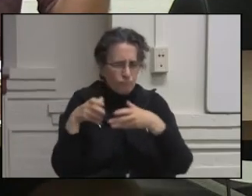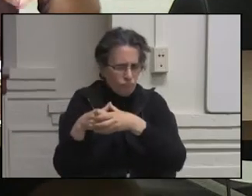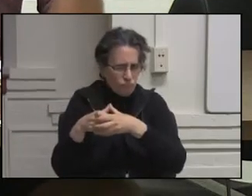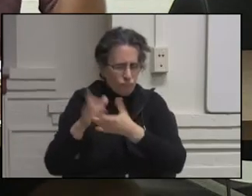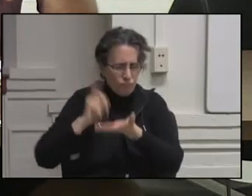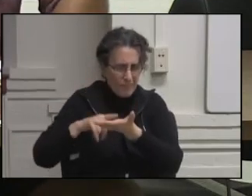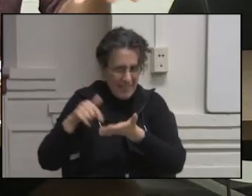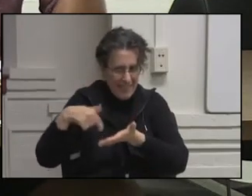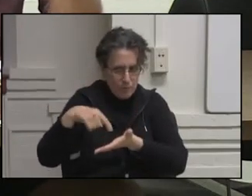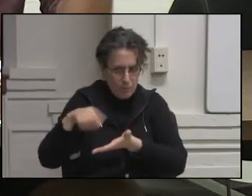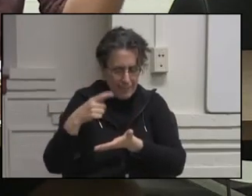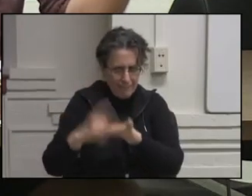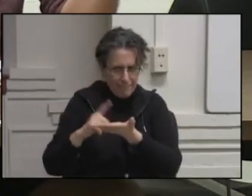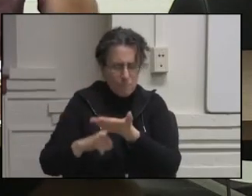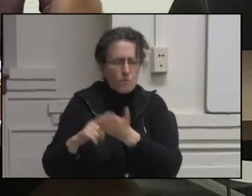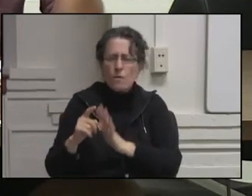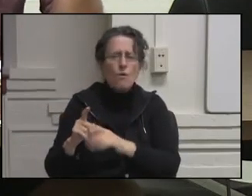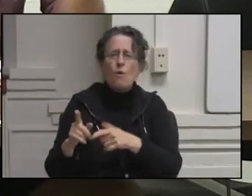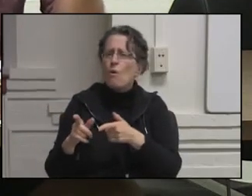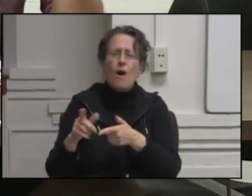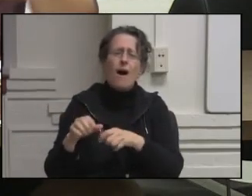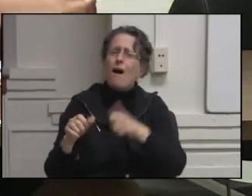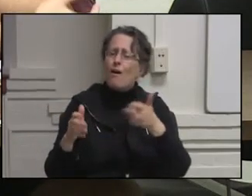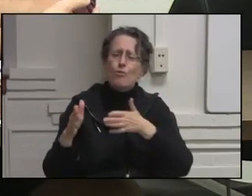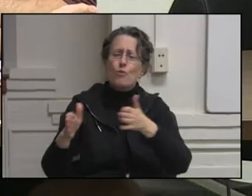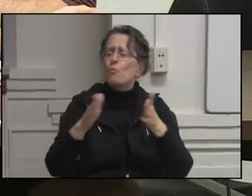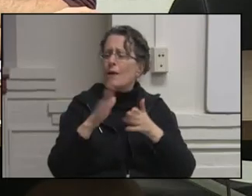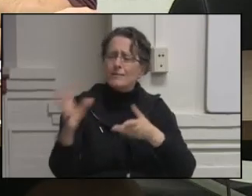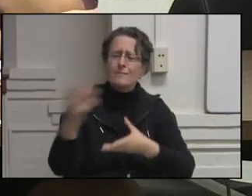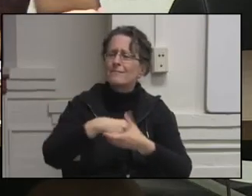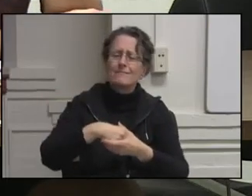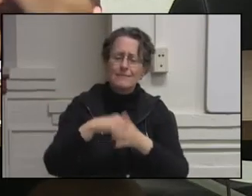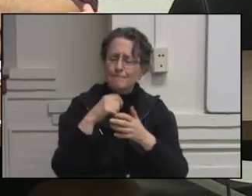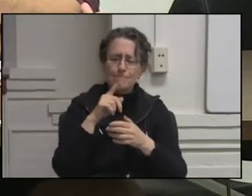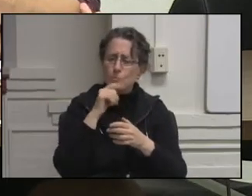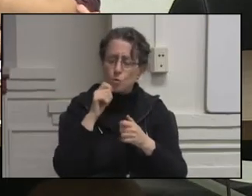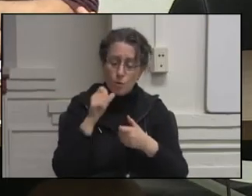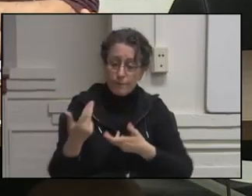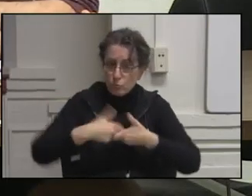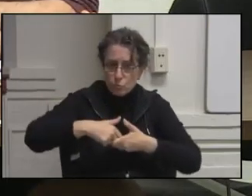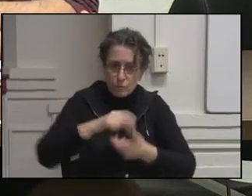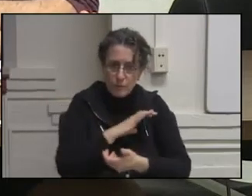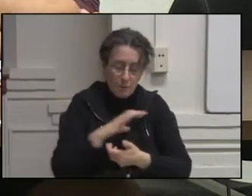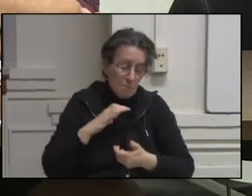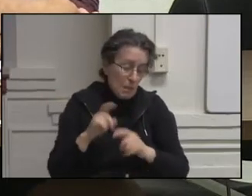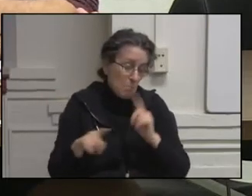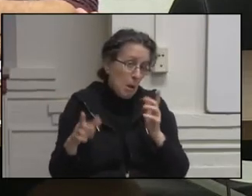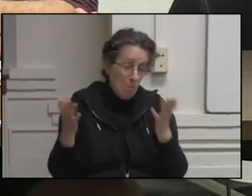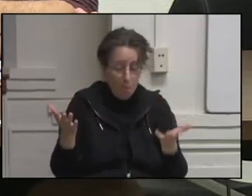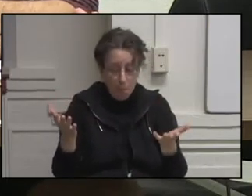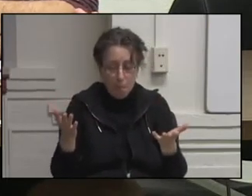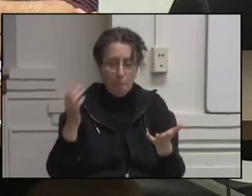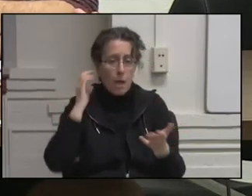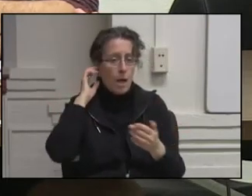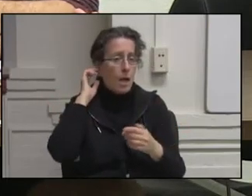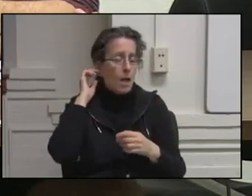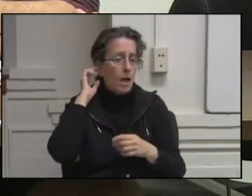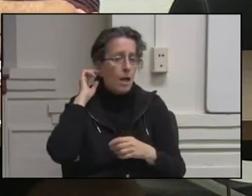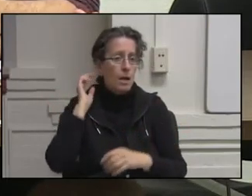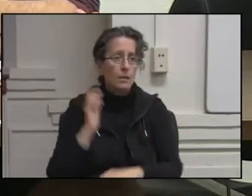isn't the only official channel for people to get into this process. But if people are interested, some of the people I've spoken